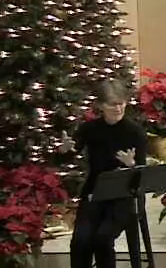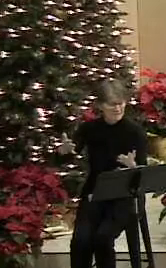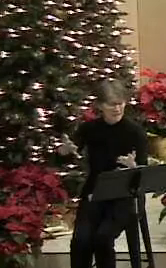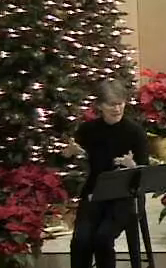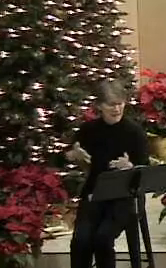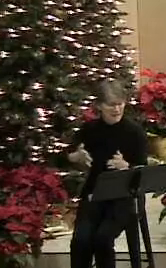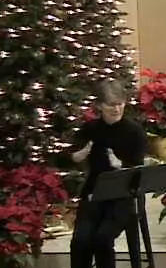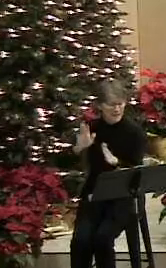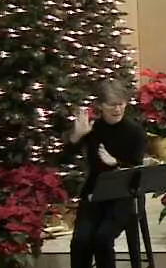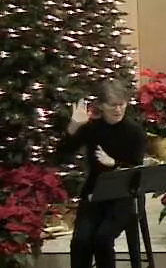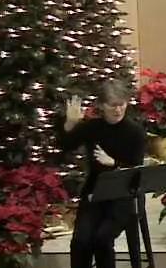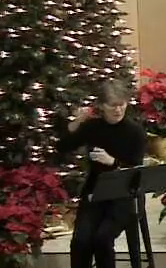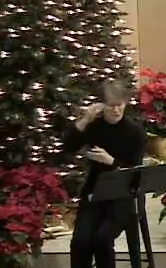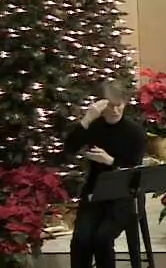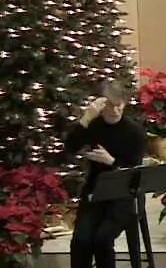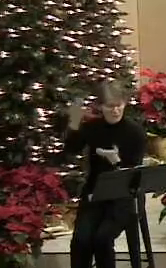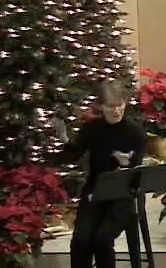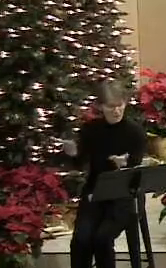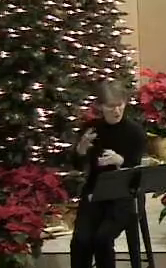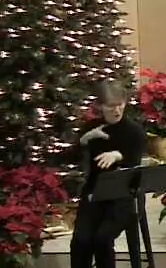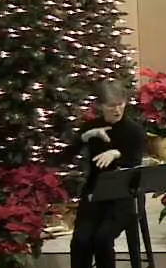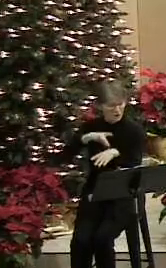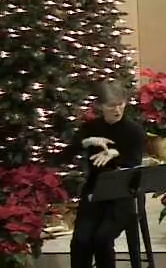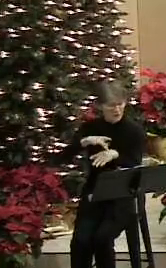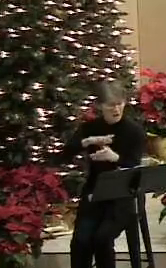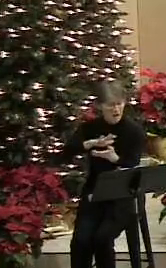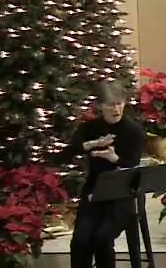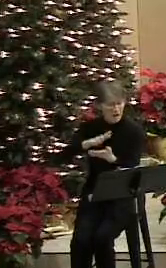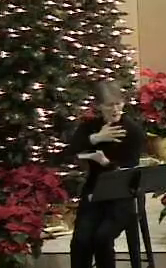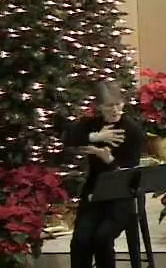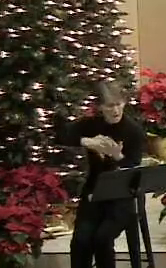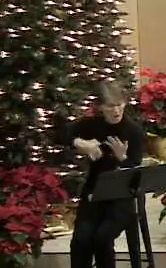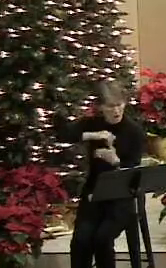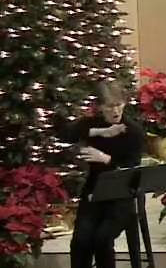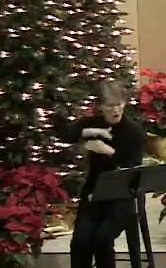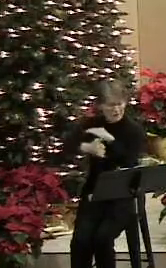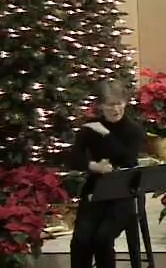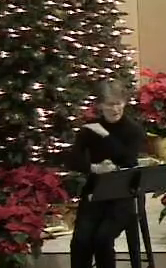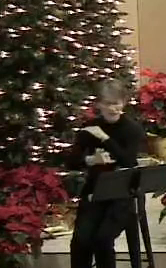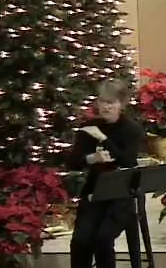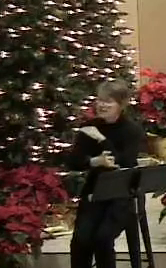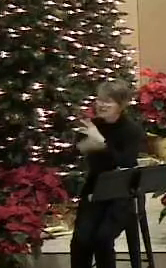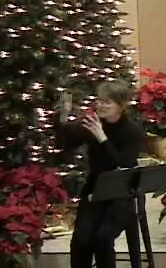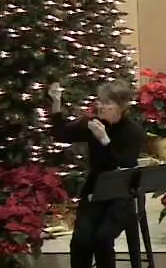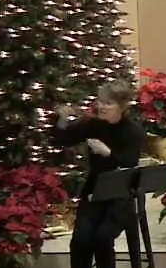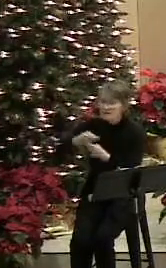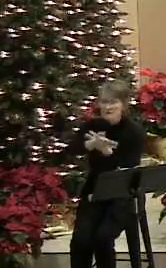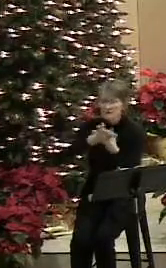Among all nations,